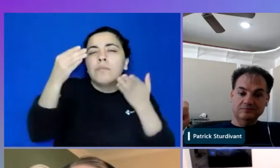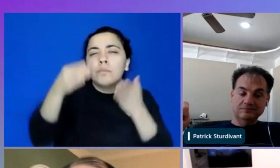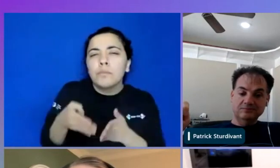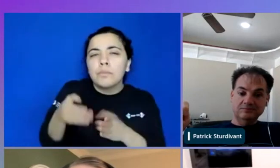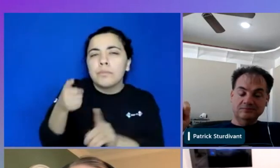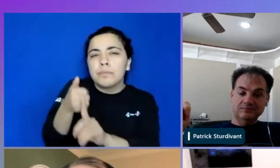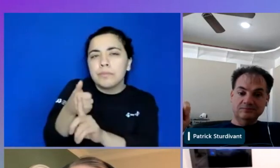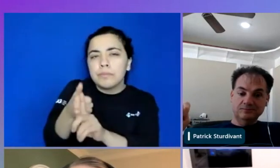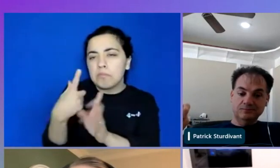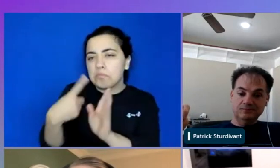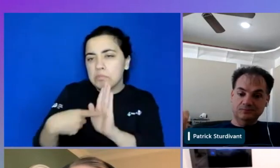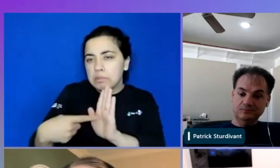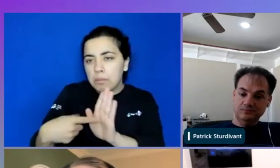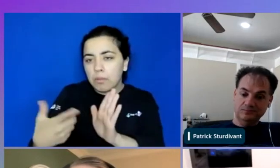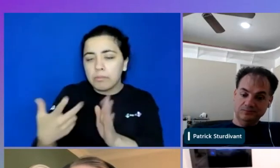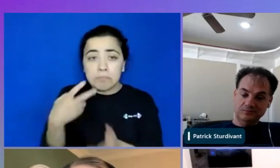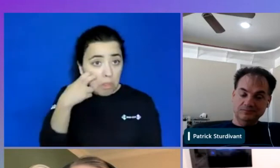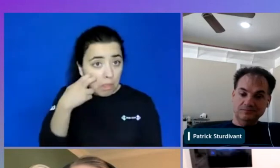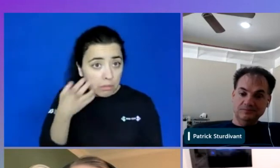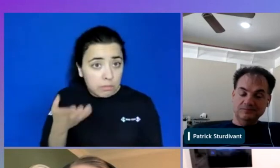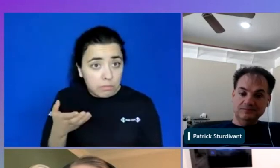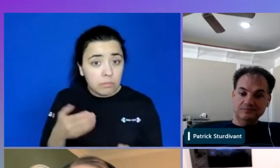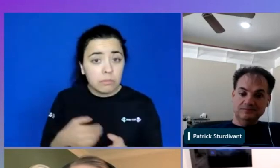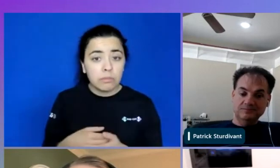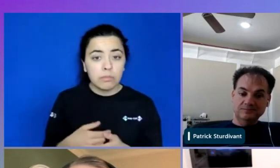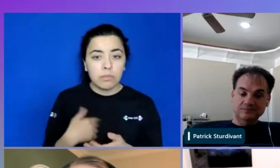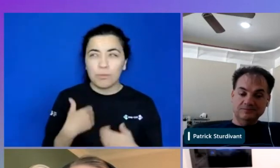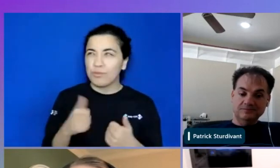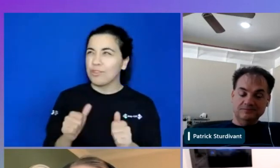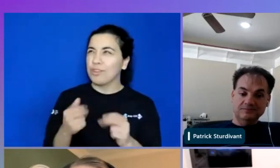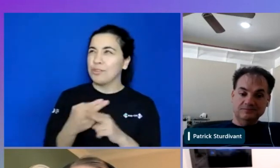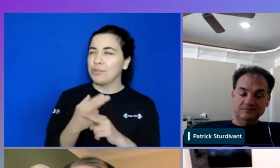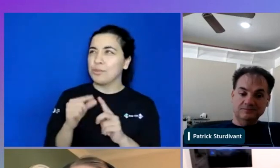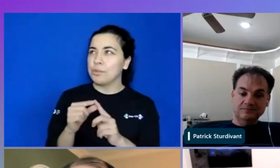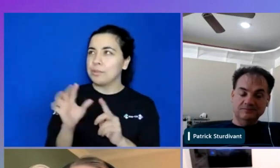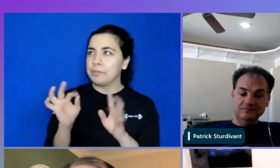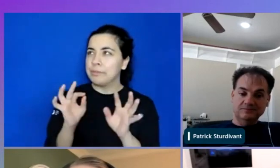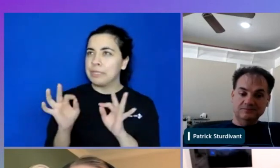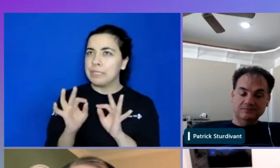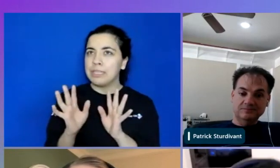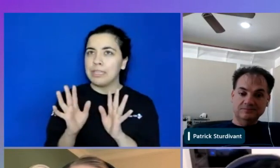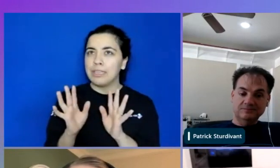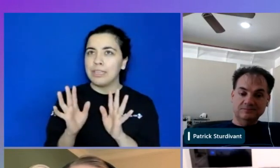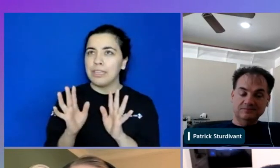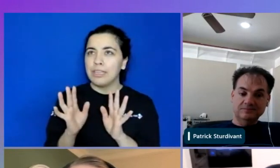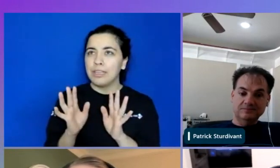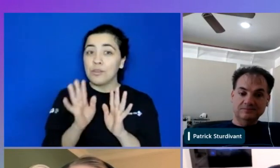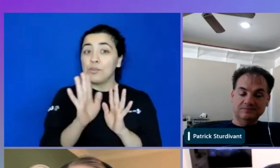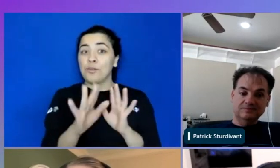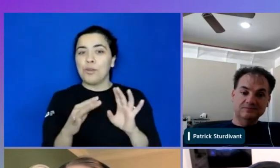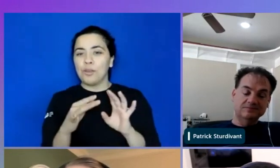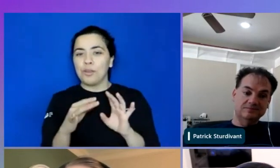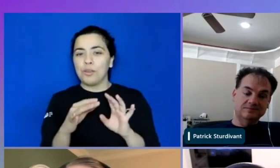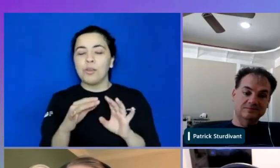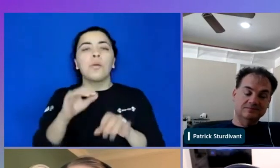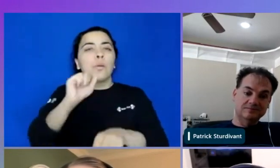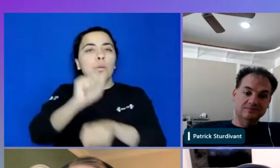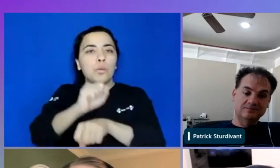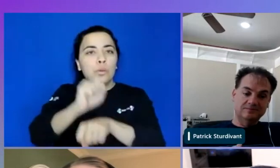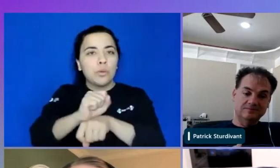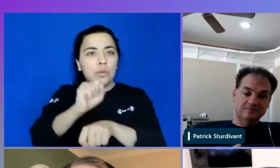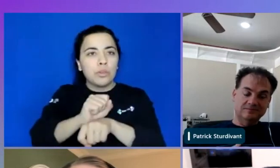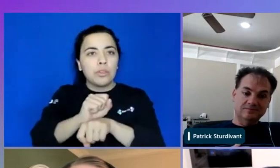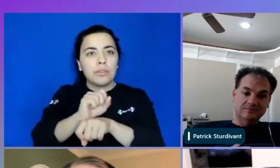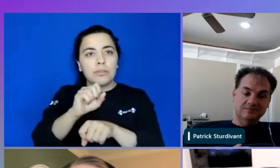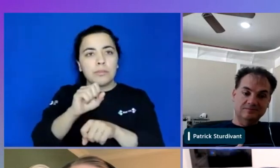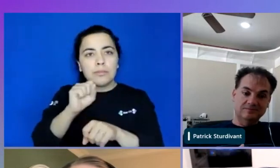who, for example, is blind and is trying to use a website, and trying to use your website, and then they can't log in because the login